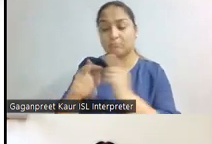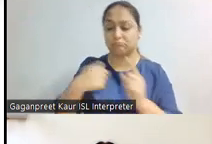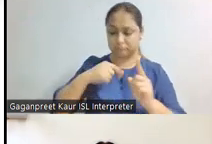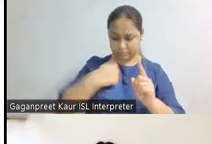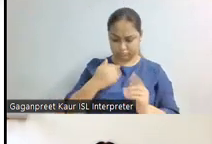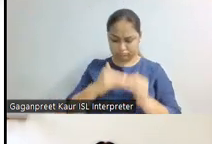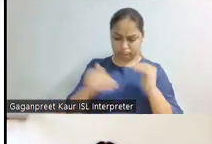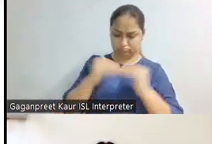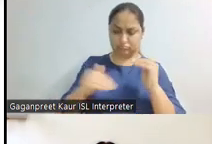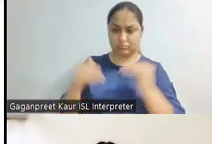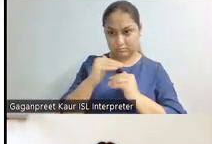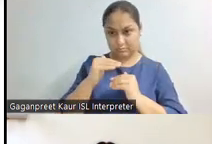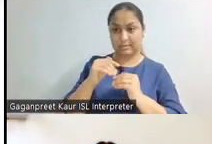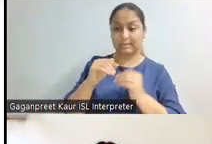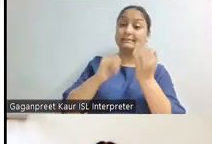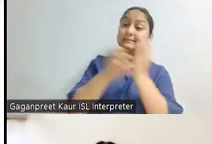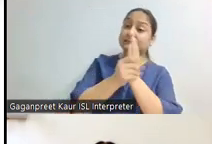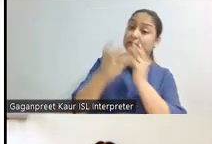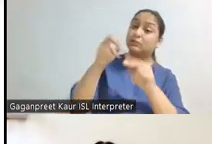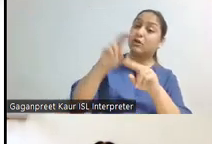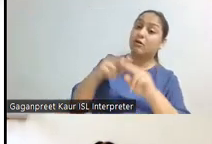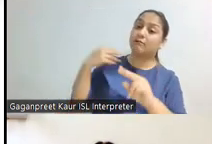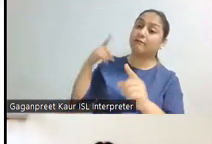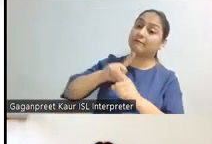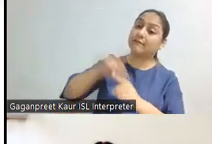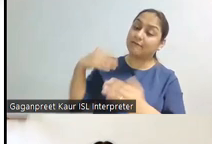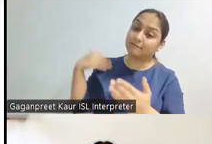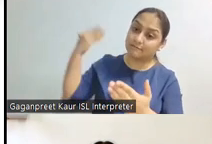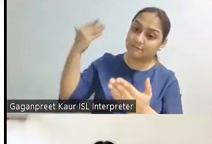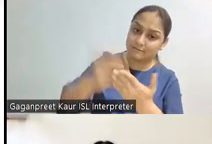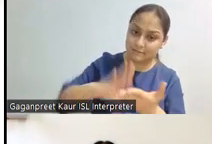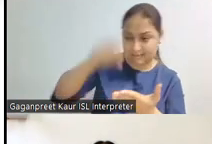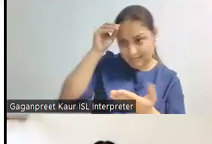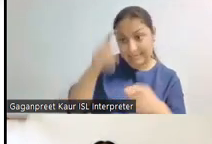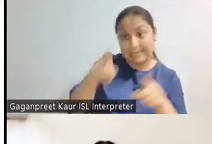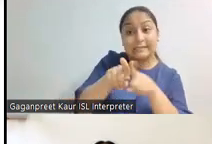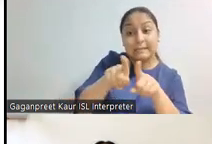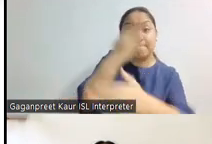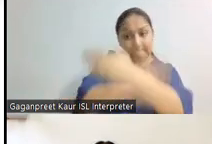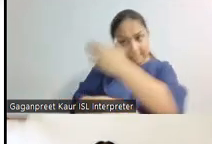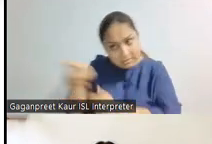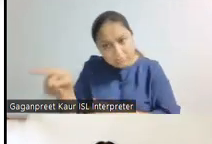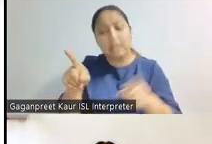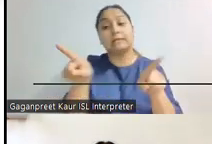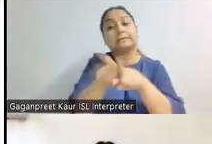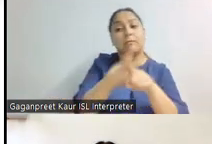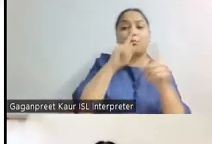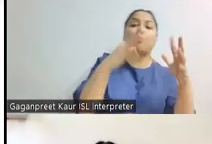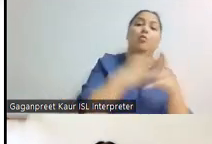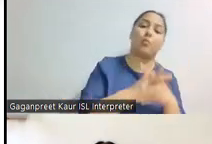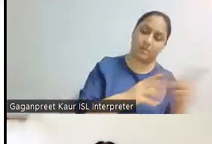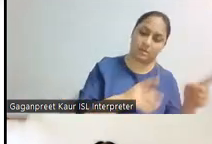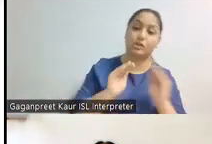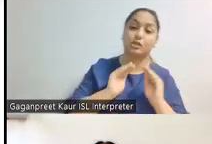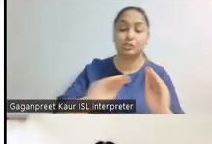skills and lifelong learning. And this is both for women as well as persons with disabilities. And lastly,